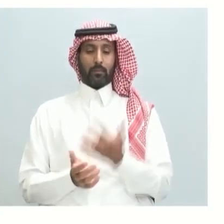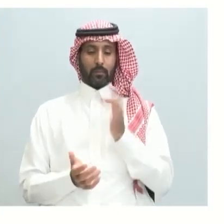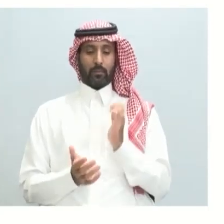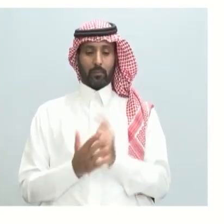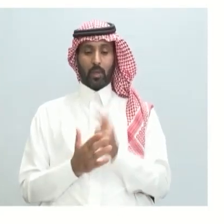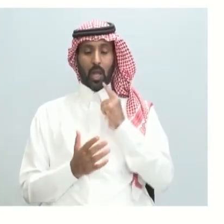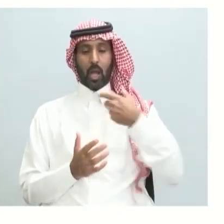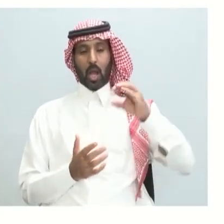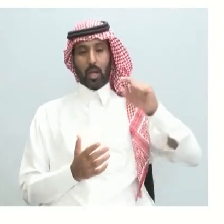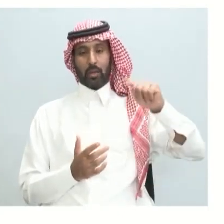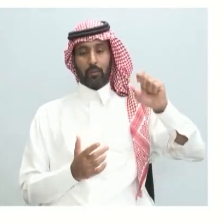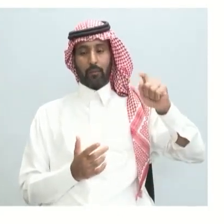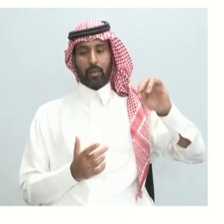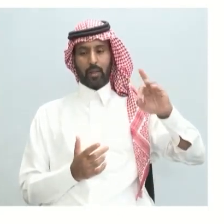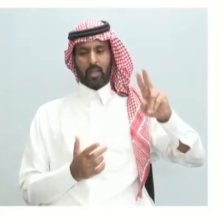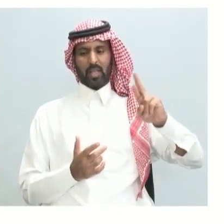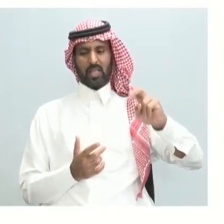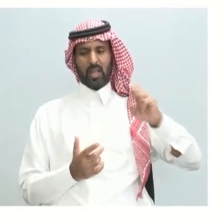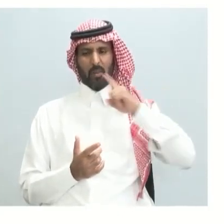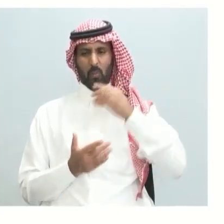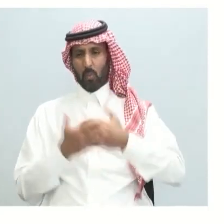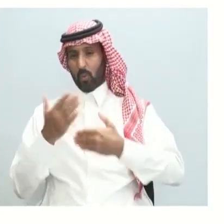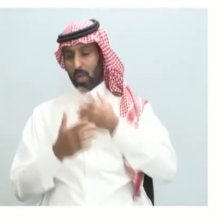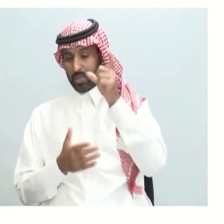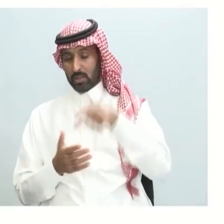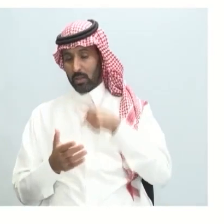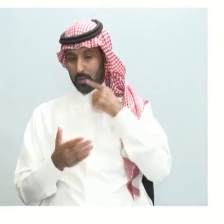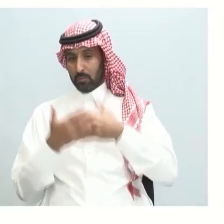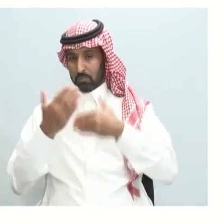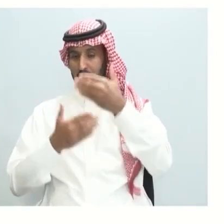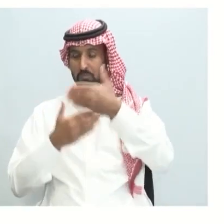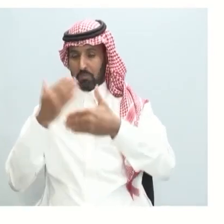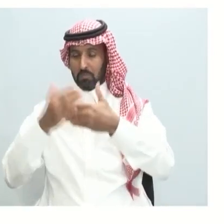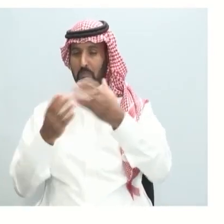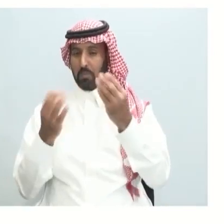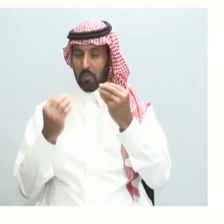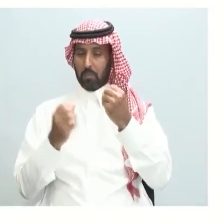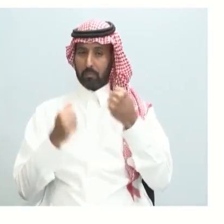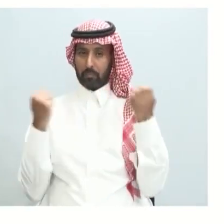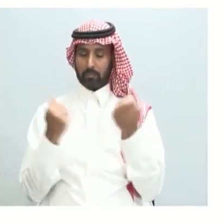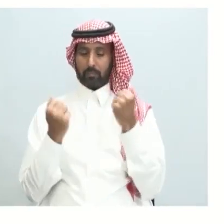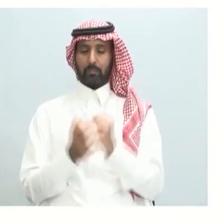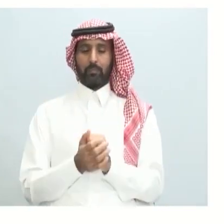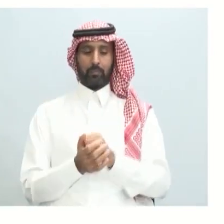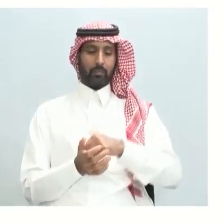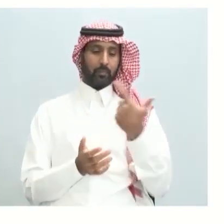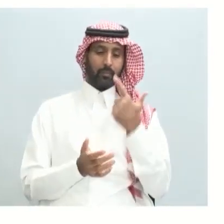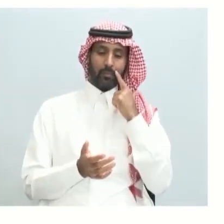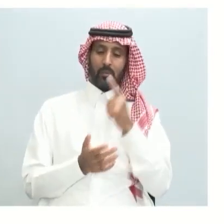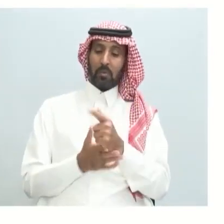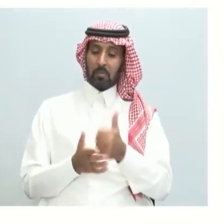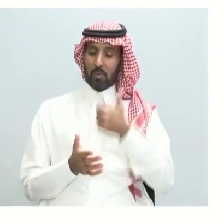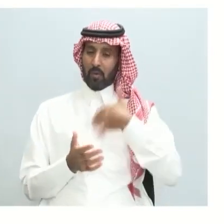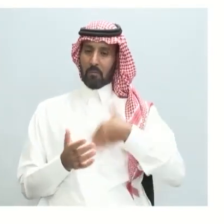To cultivate. To cultivate is to improve or to develop yourself by studying or training. Number 6, a